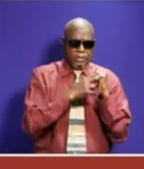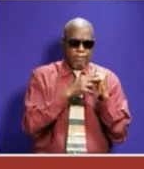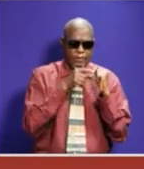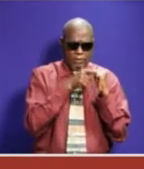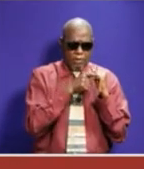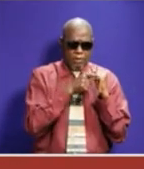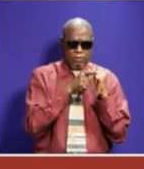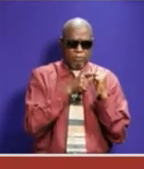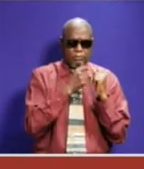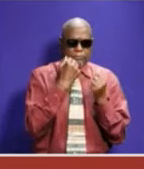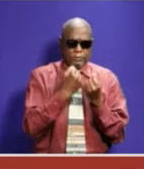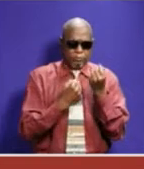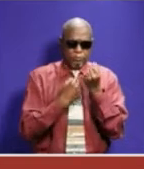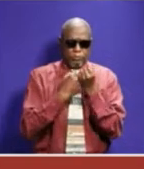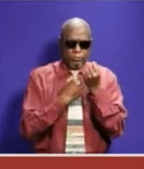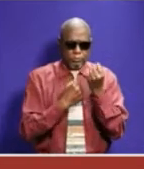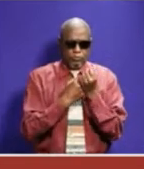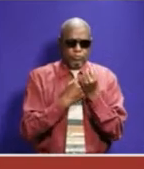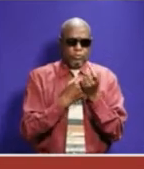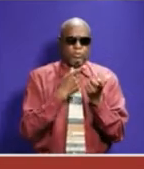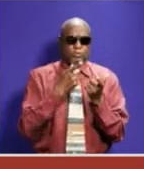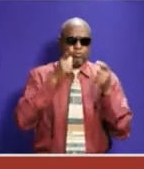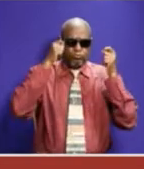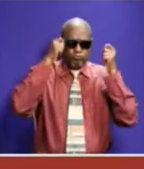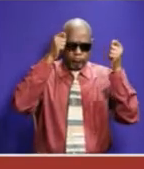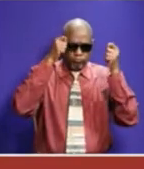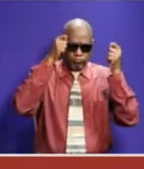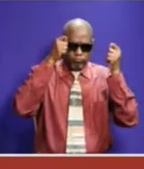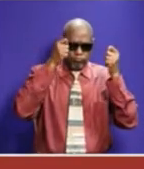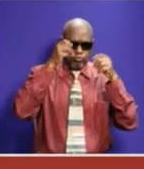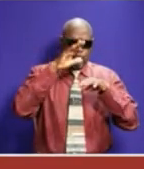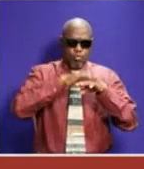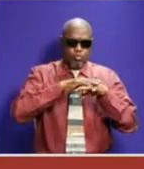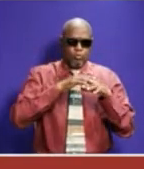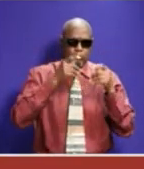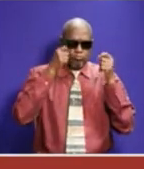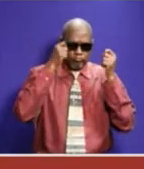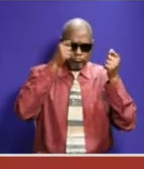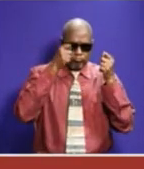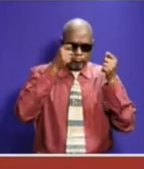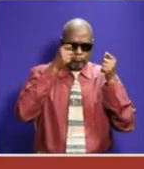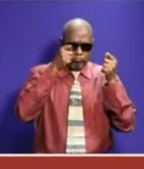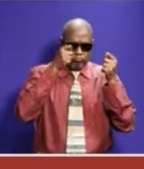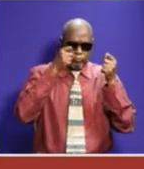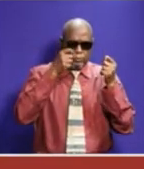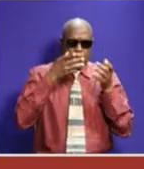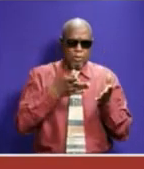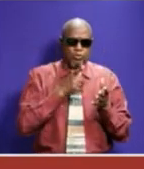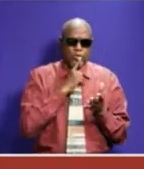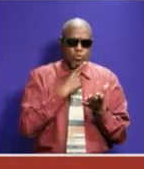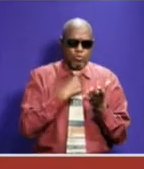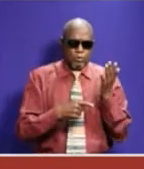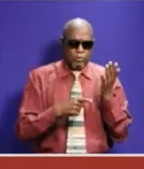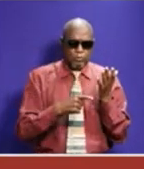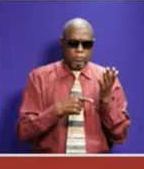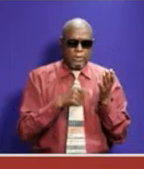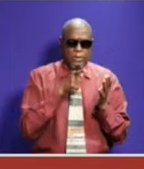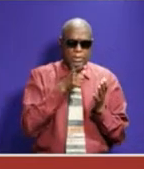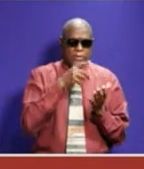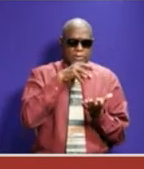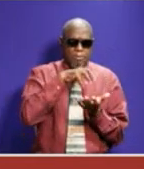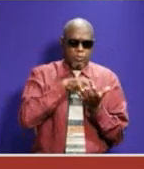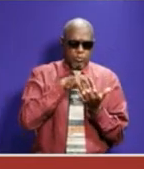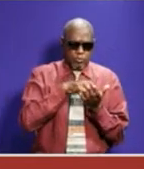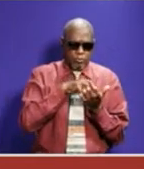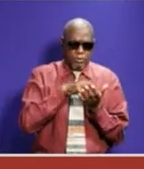Constitution, to picket, to demonstrate, to go on strike. What you are now saying is this matter has